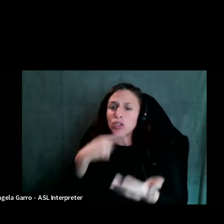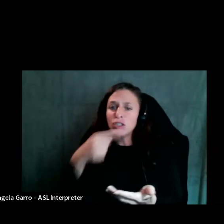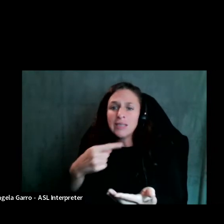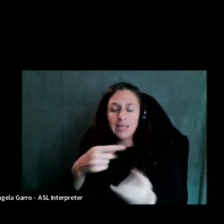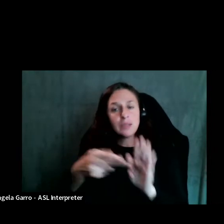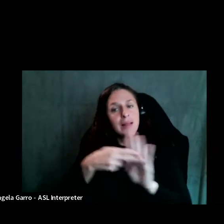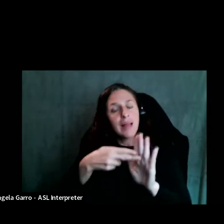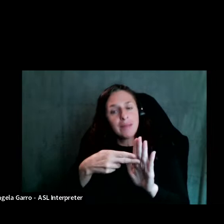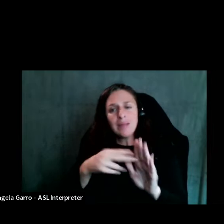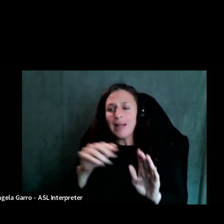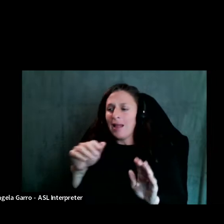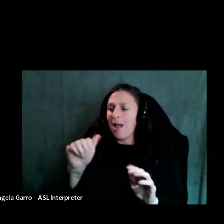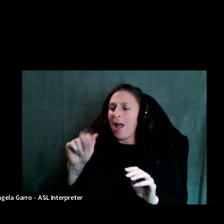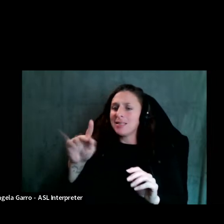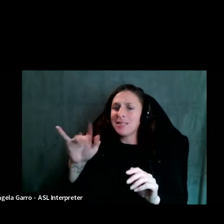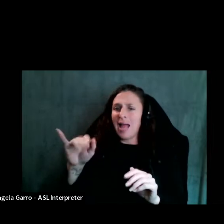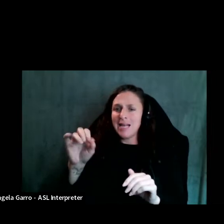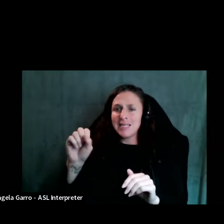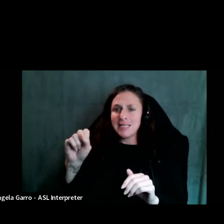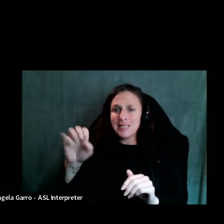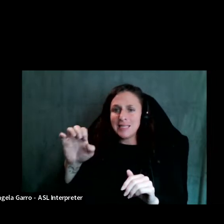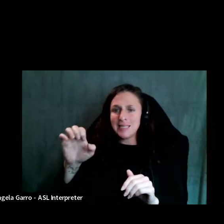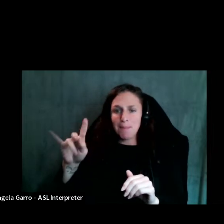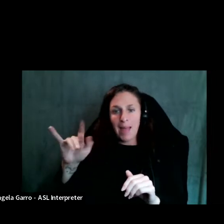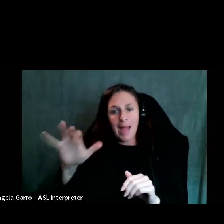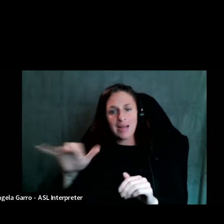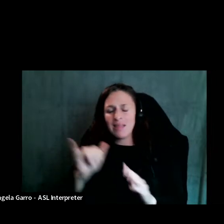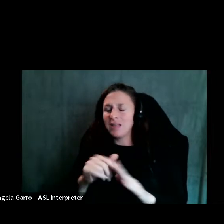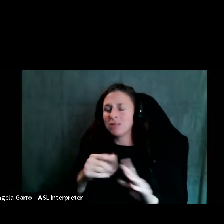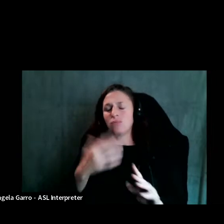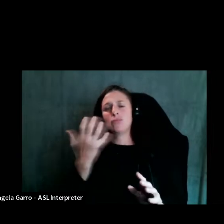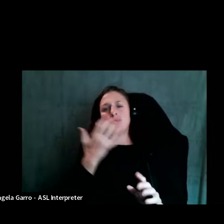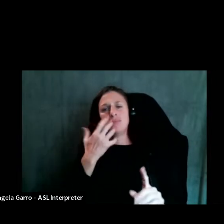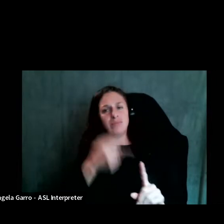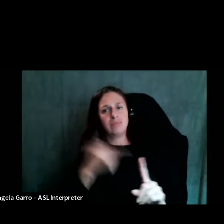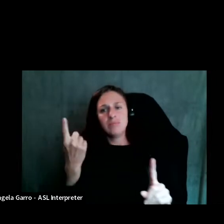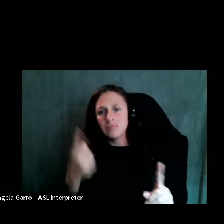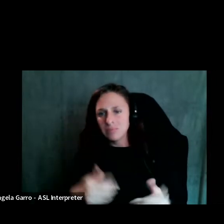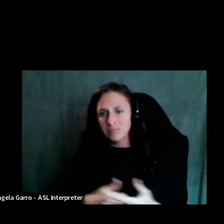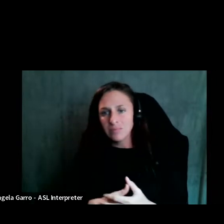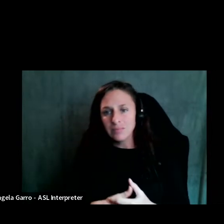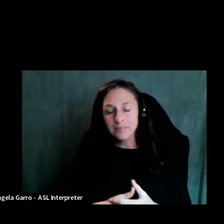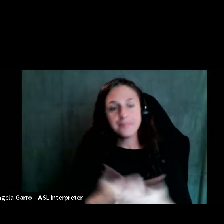labeled anti-Semitic is appalling. Thank you for your time. Thank you.